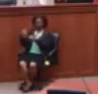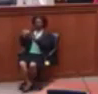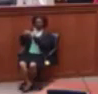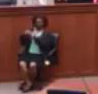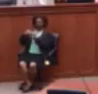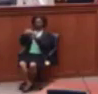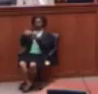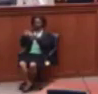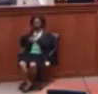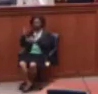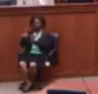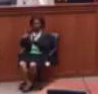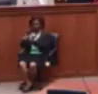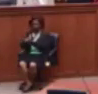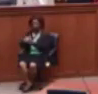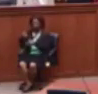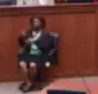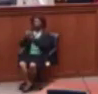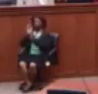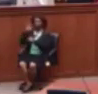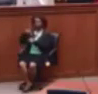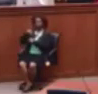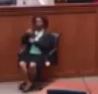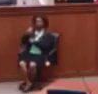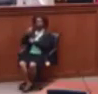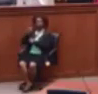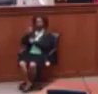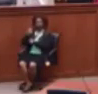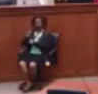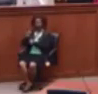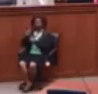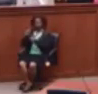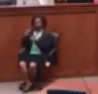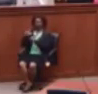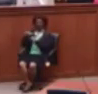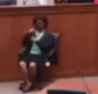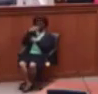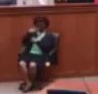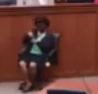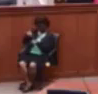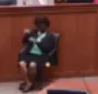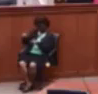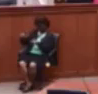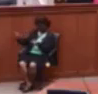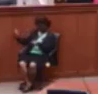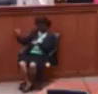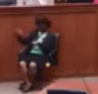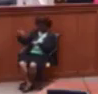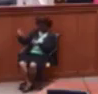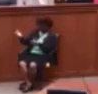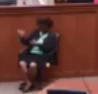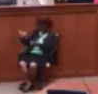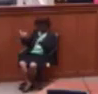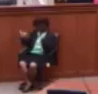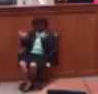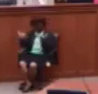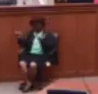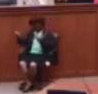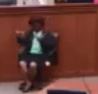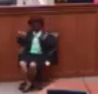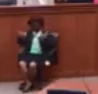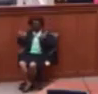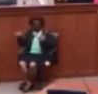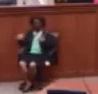perhaps having those parishes come together and form some sort of consortia whereby either the department